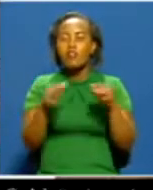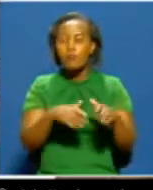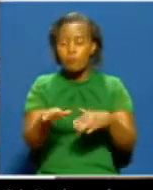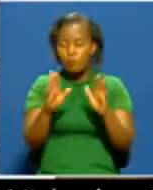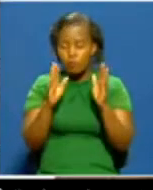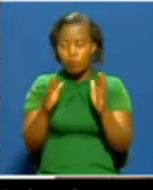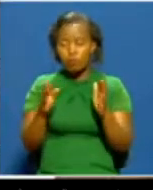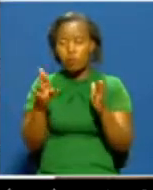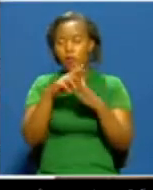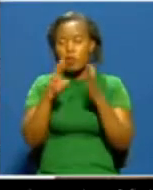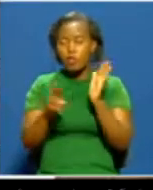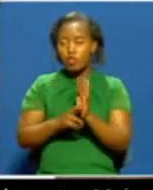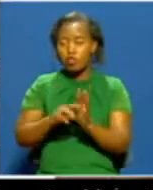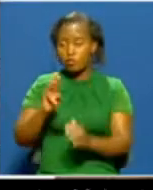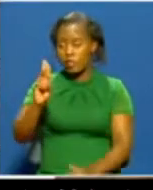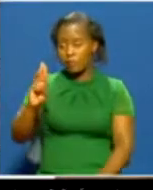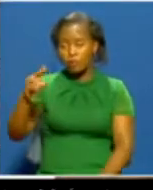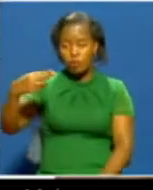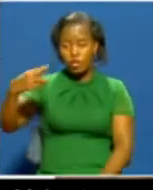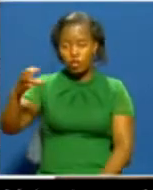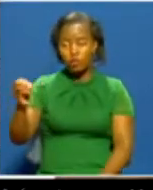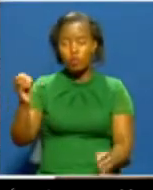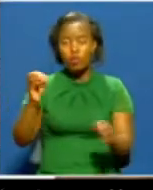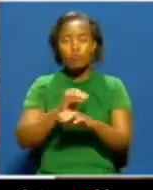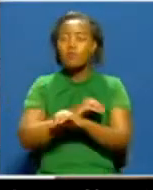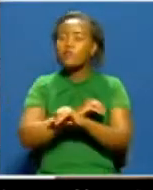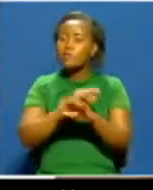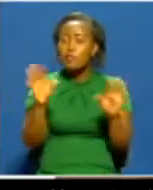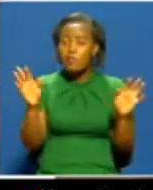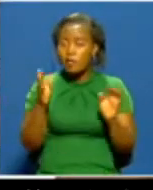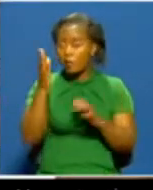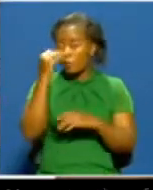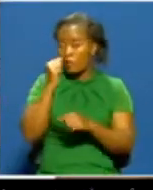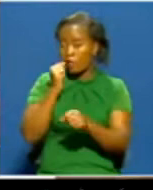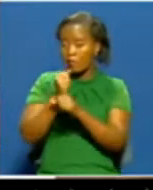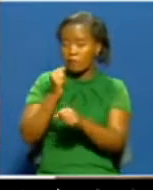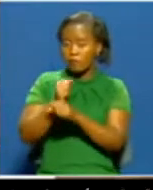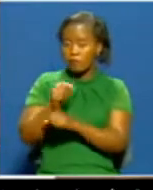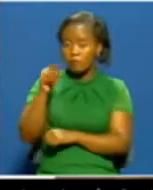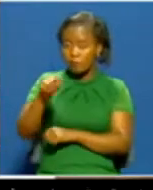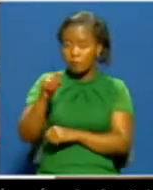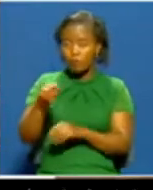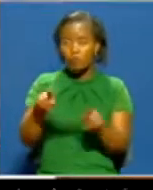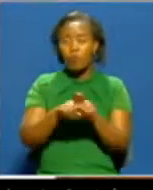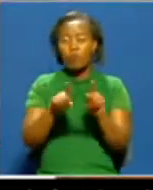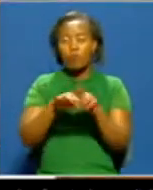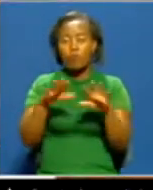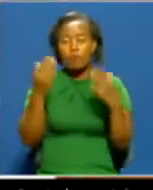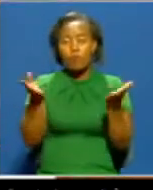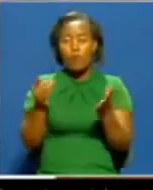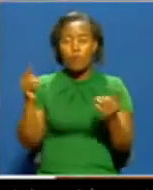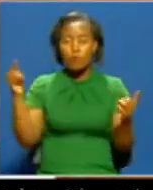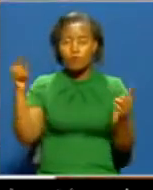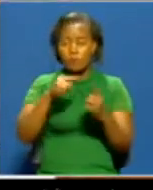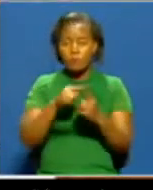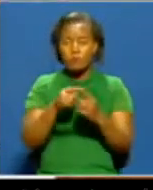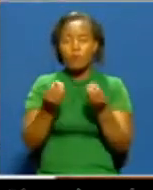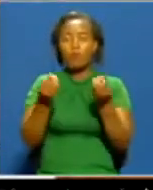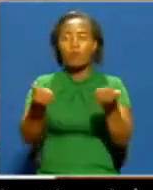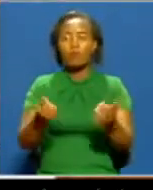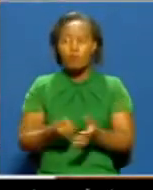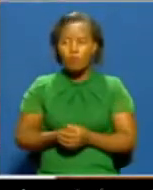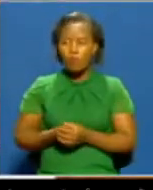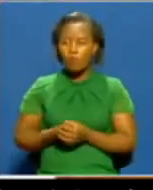regulations to be very clear why they are doing it and how they intend to handle the whole package. Mm-hmm. And lastly, on the